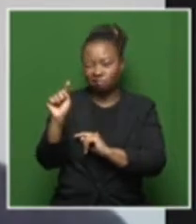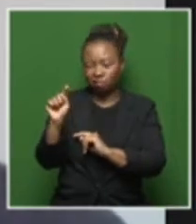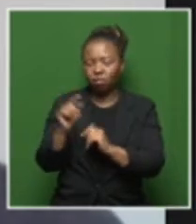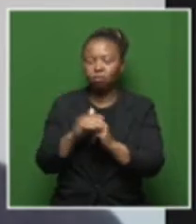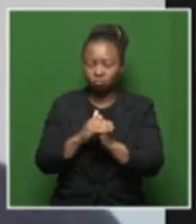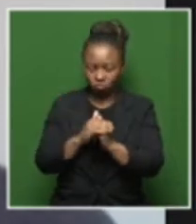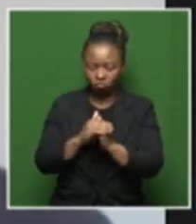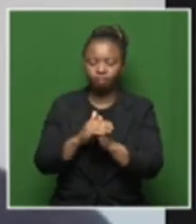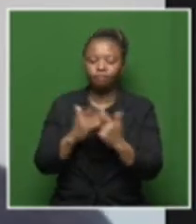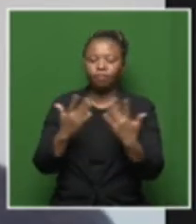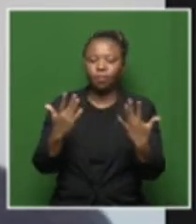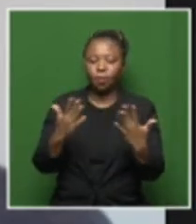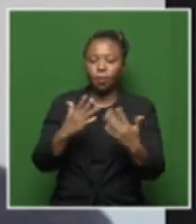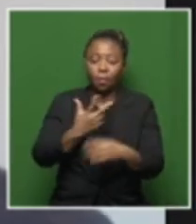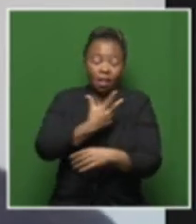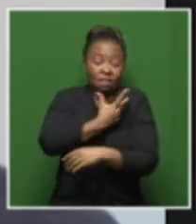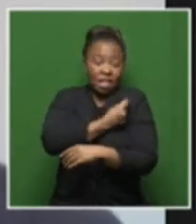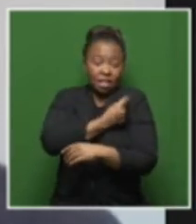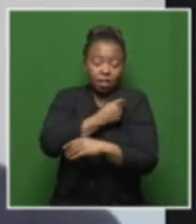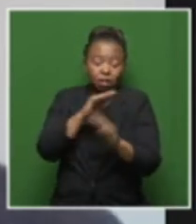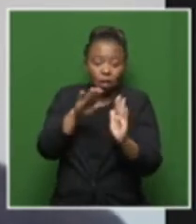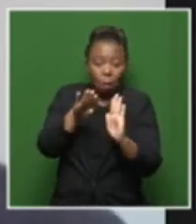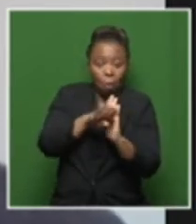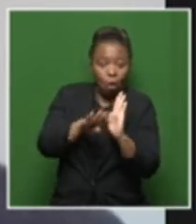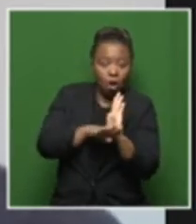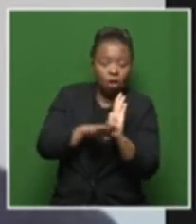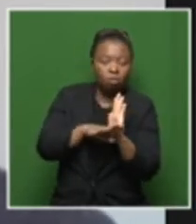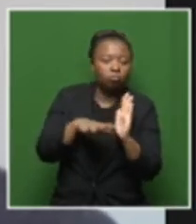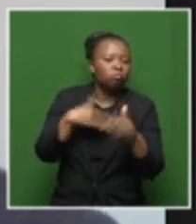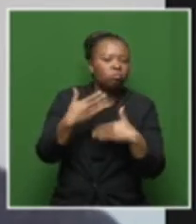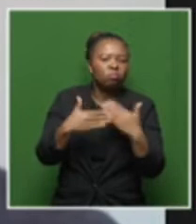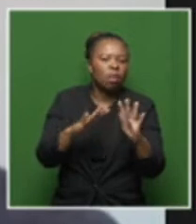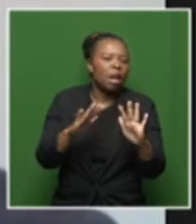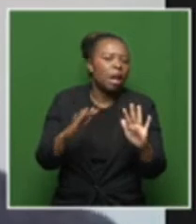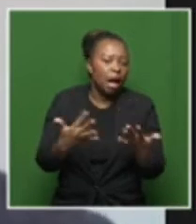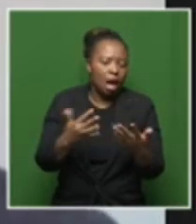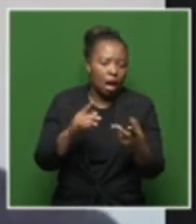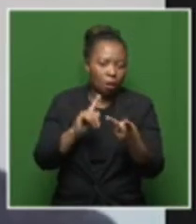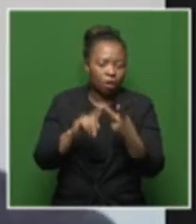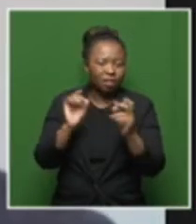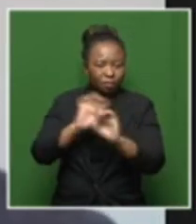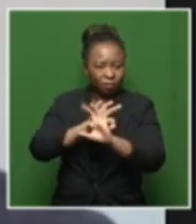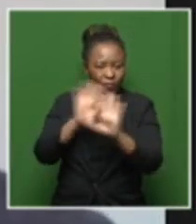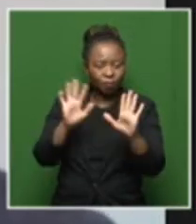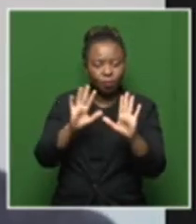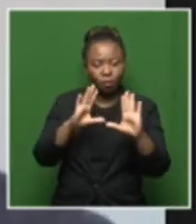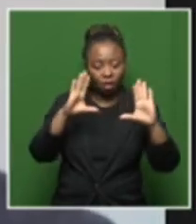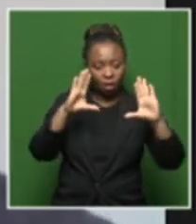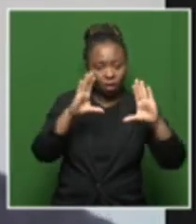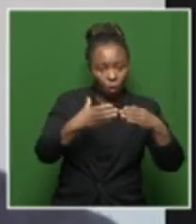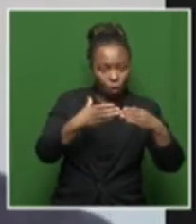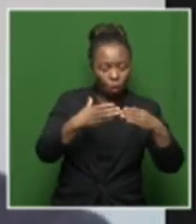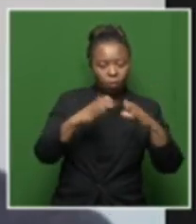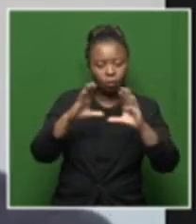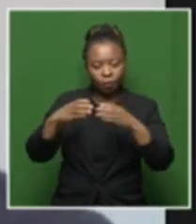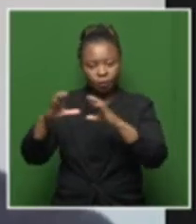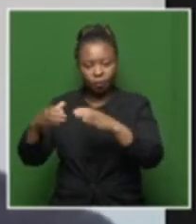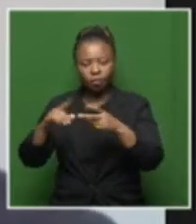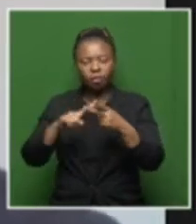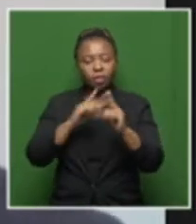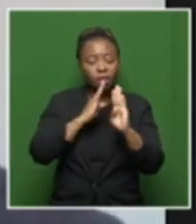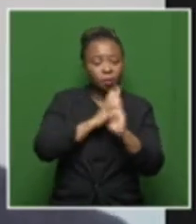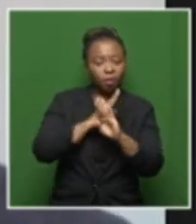us a status on the vaccination rollout program and give us some clarity also on the focus groups and the vaccination, private and